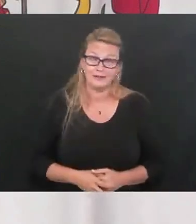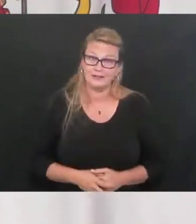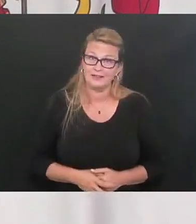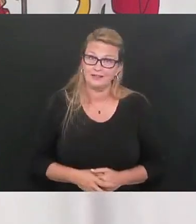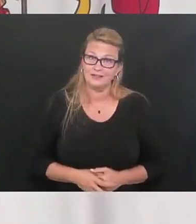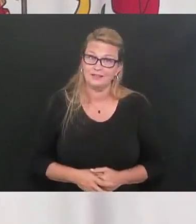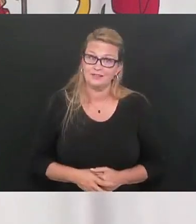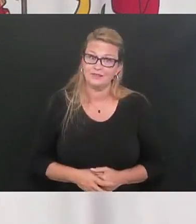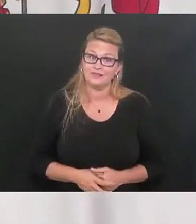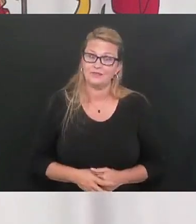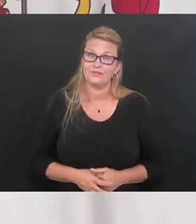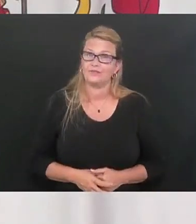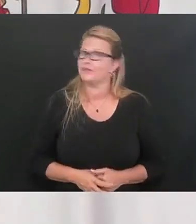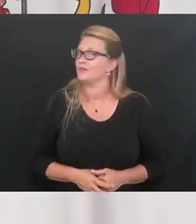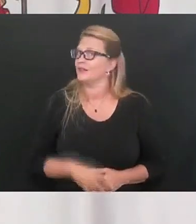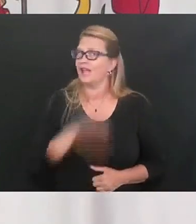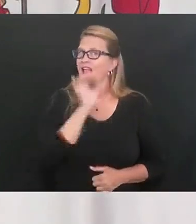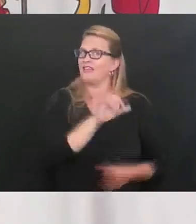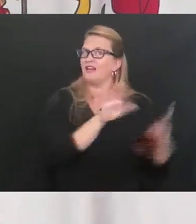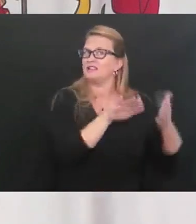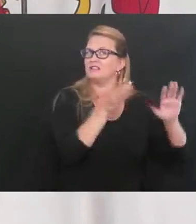The wheel spins.